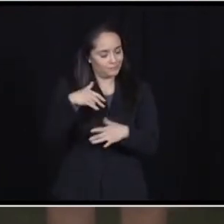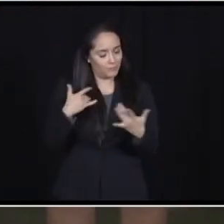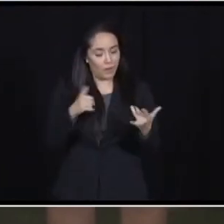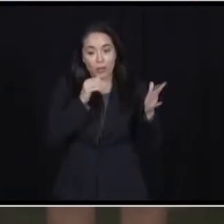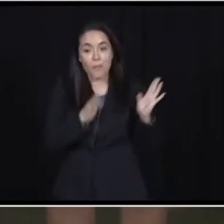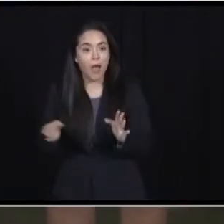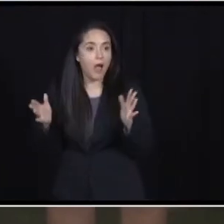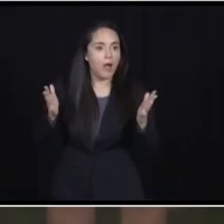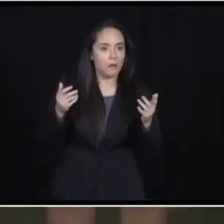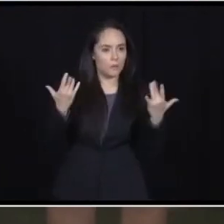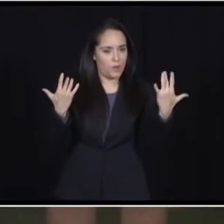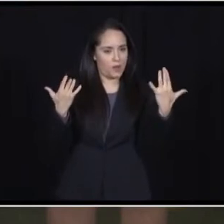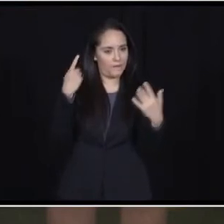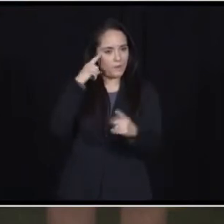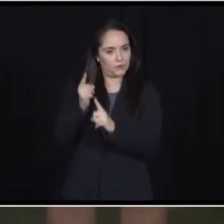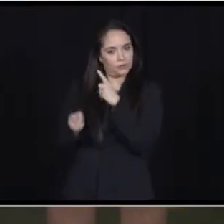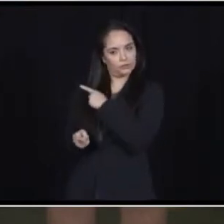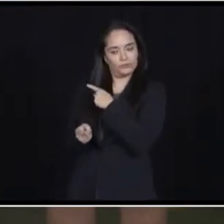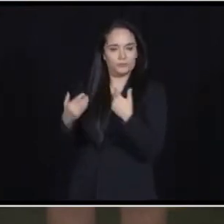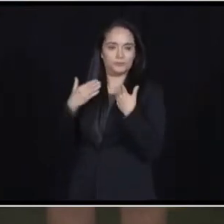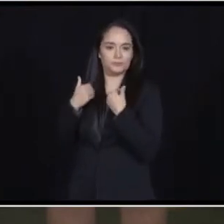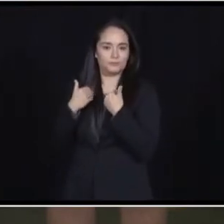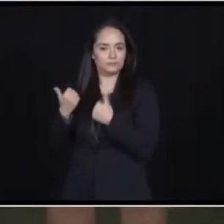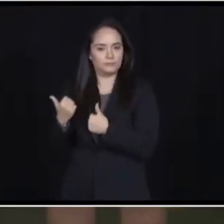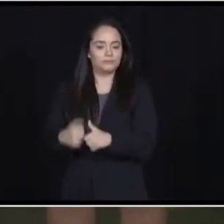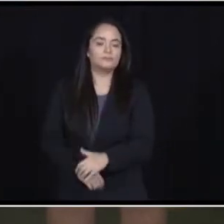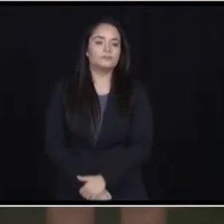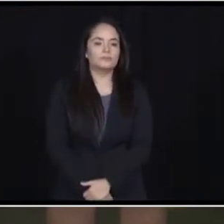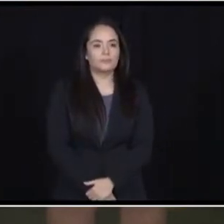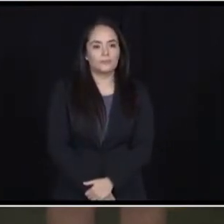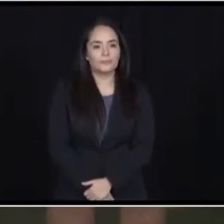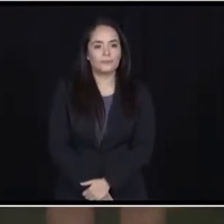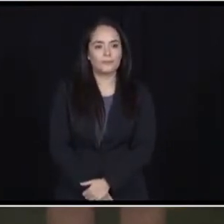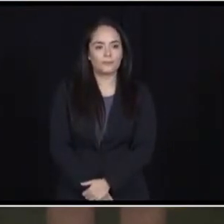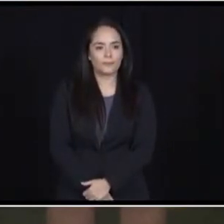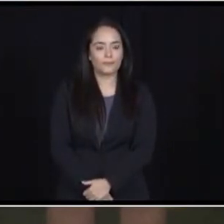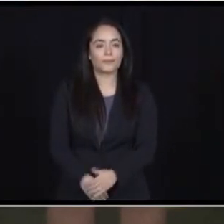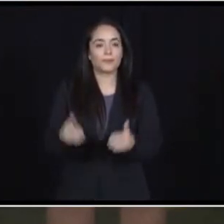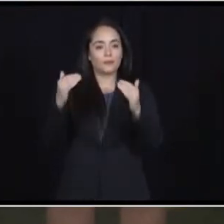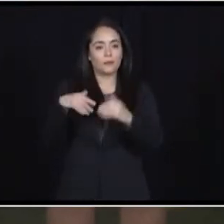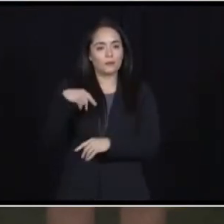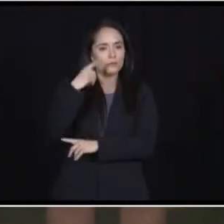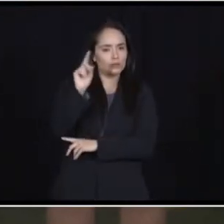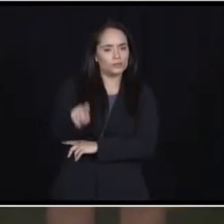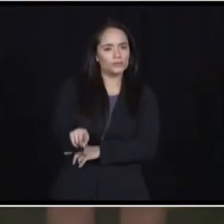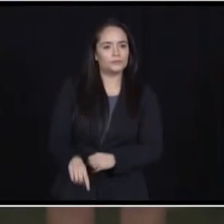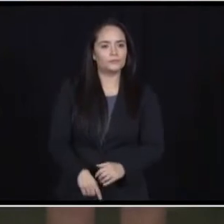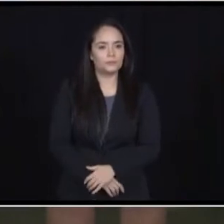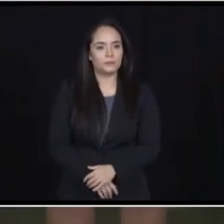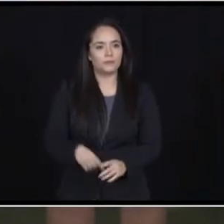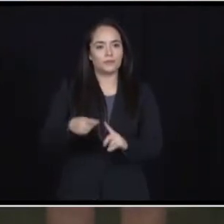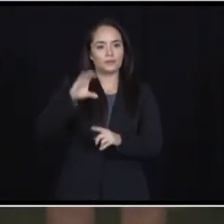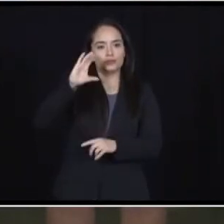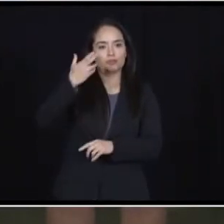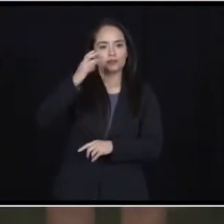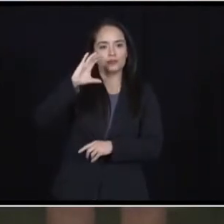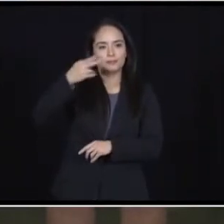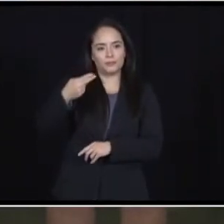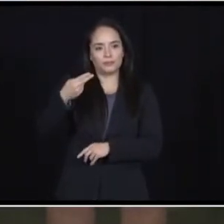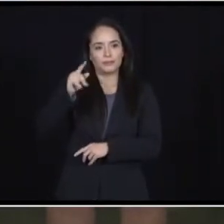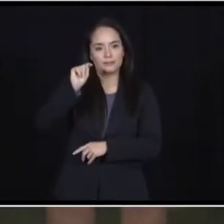for the minister to come out. Next question. Your next question comes from Randy Rath with CHCH TV. Please go